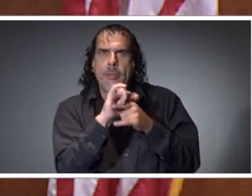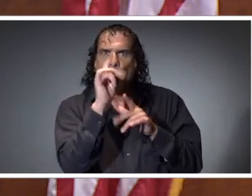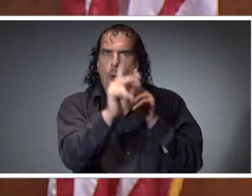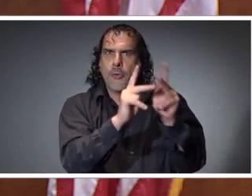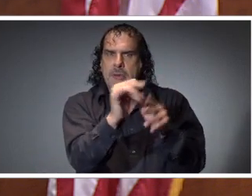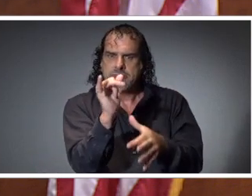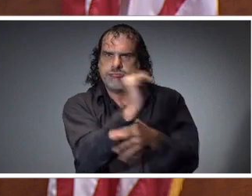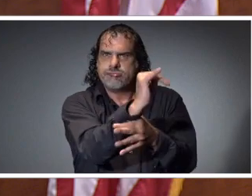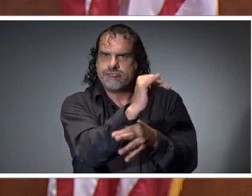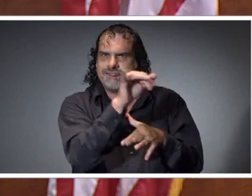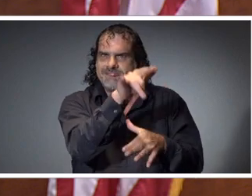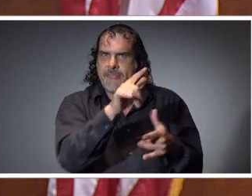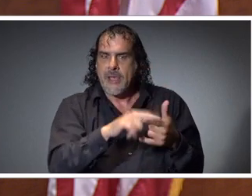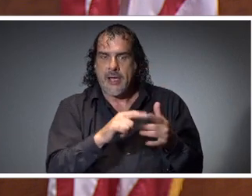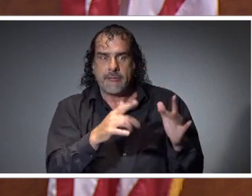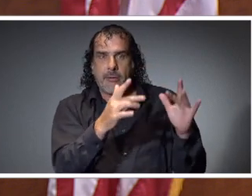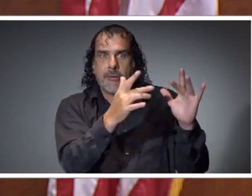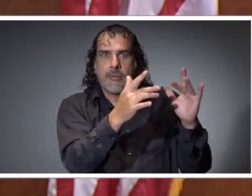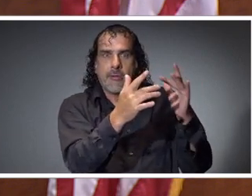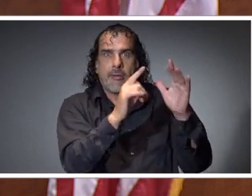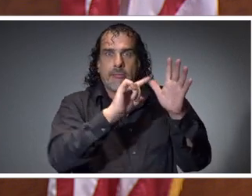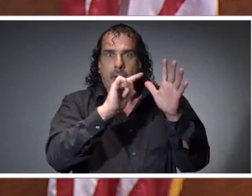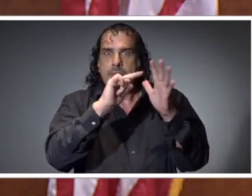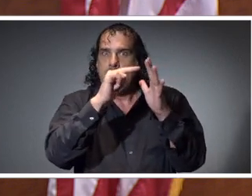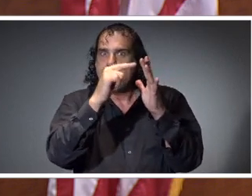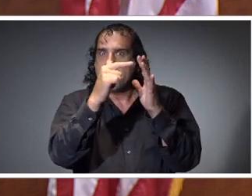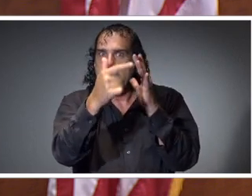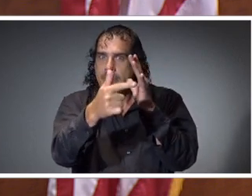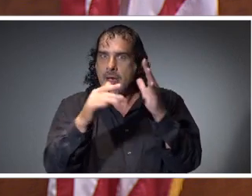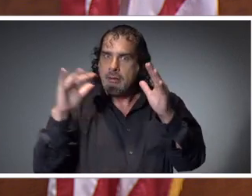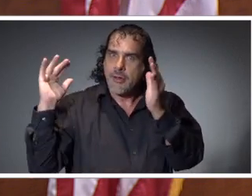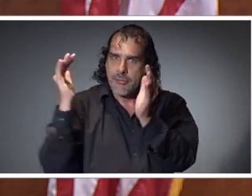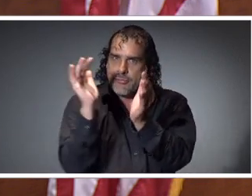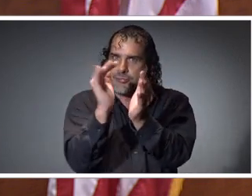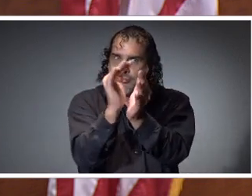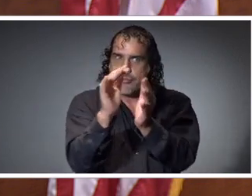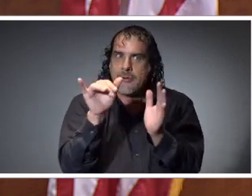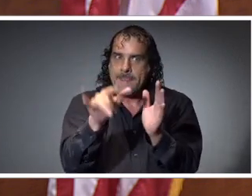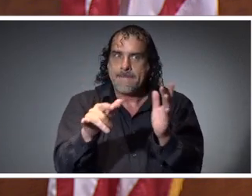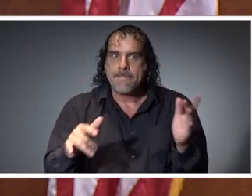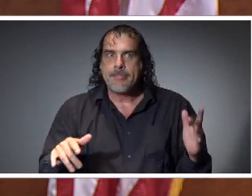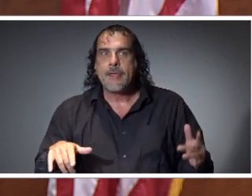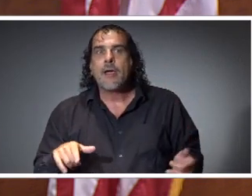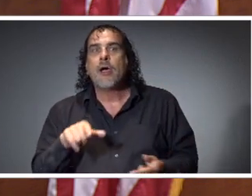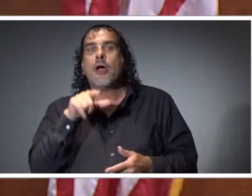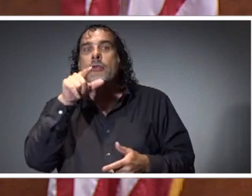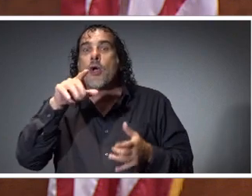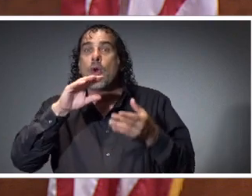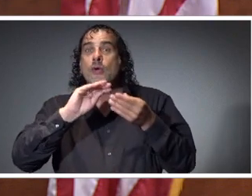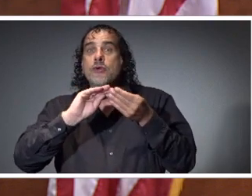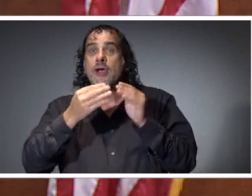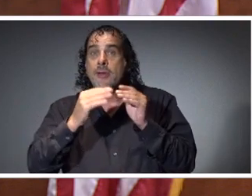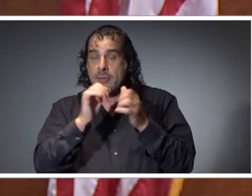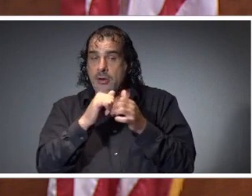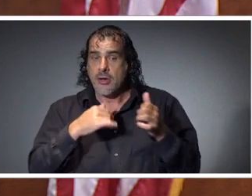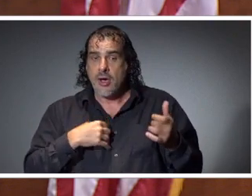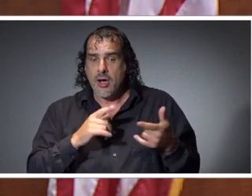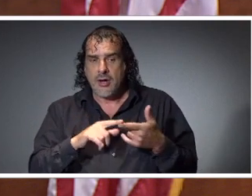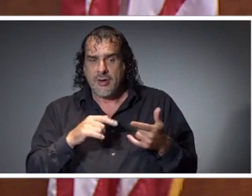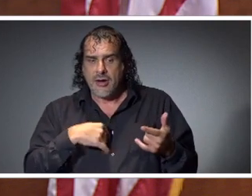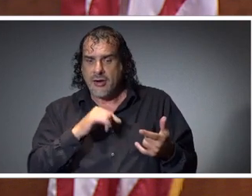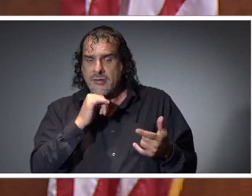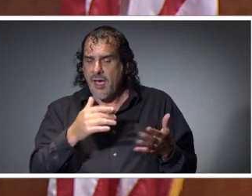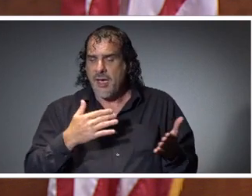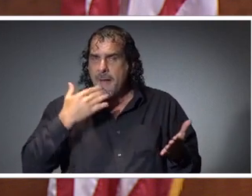individuals that have come in contact with others. So those numbers going up is not necessarily a bad thing. In